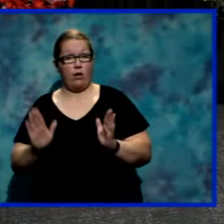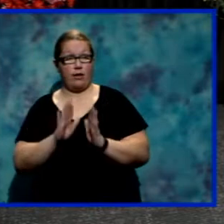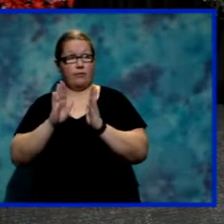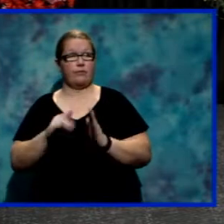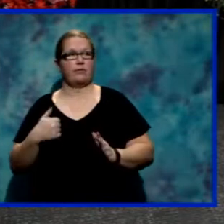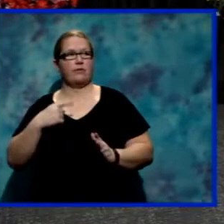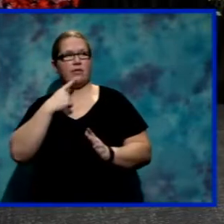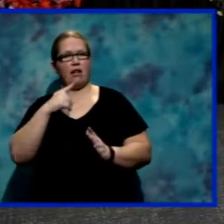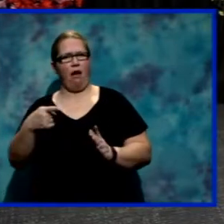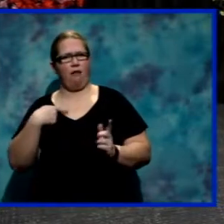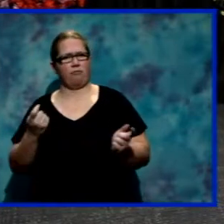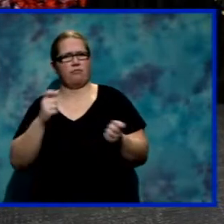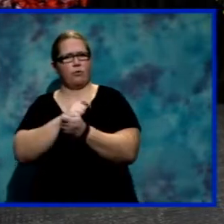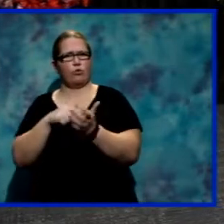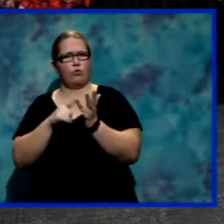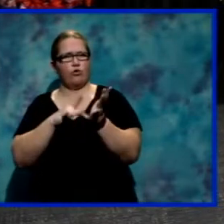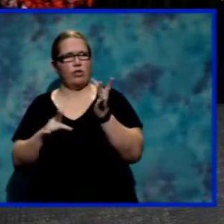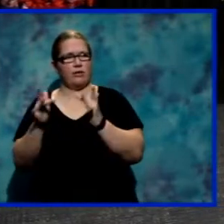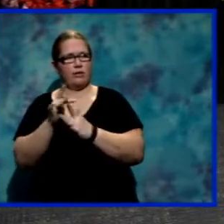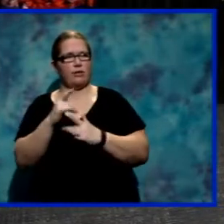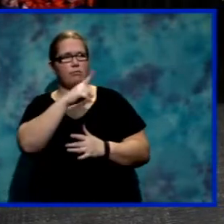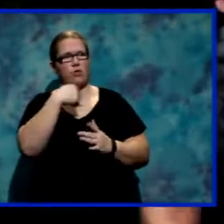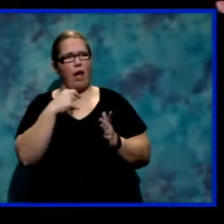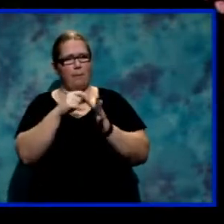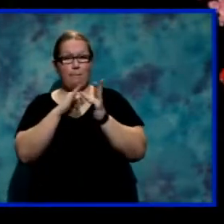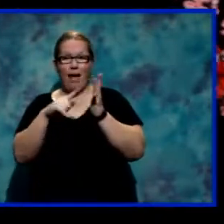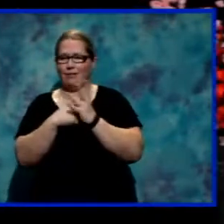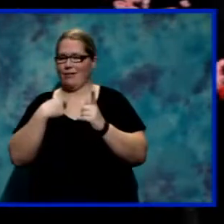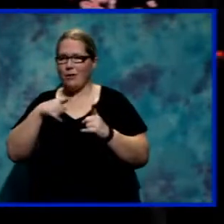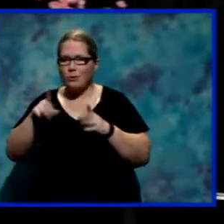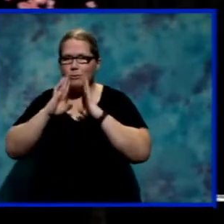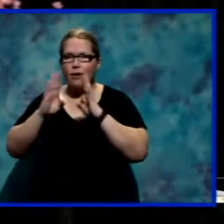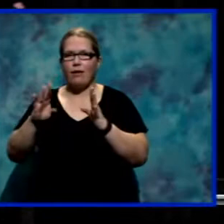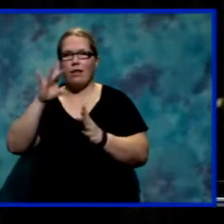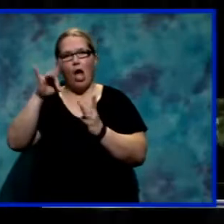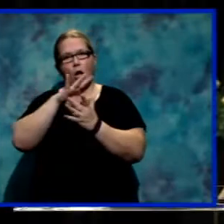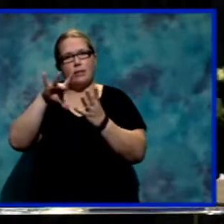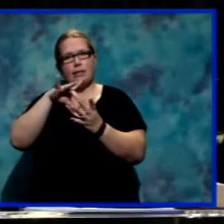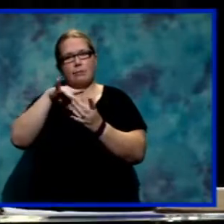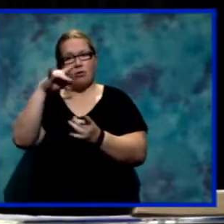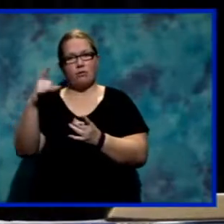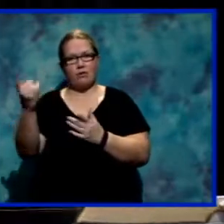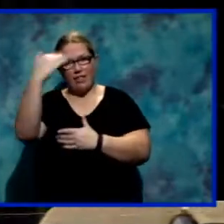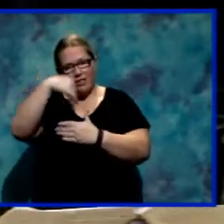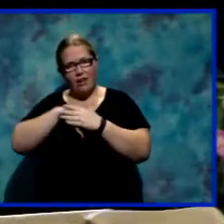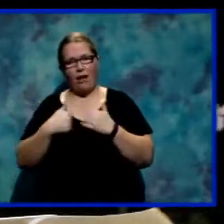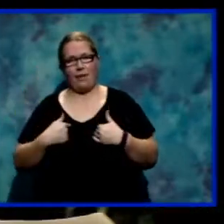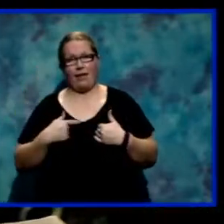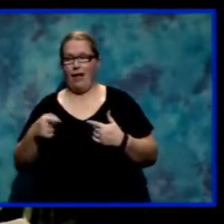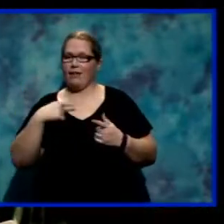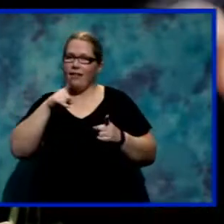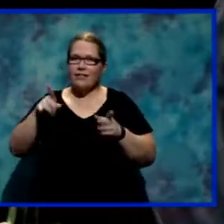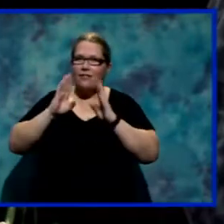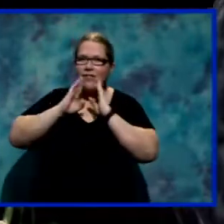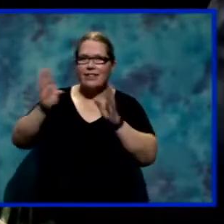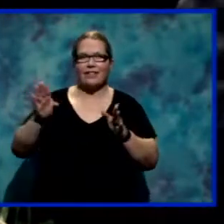says, I've been converted to Jesus. I said, man, that's because I'm a pastor. You know, I say, well, that's wonderful. He says, the Holy Spirit's come inside of me. And I go, well, that's good. Fantastic. Not thinking